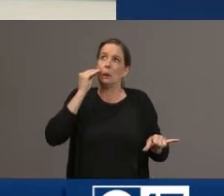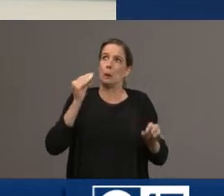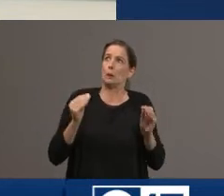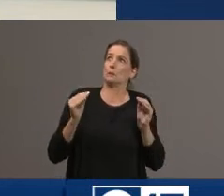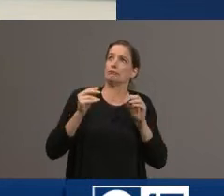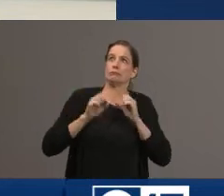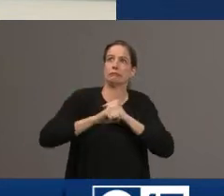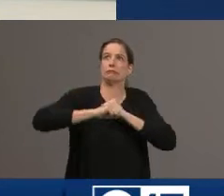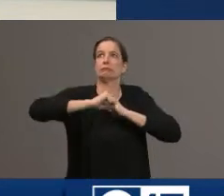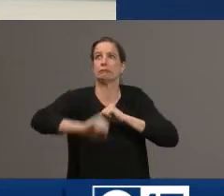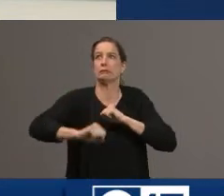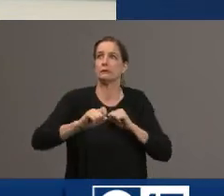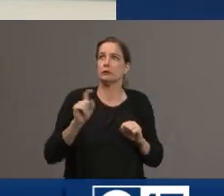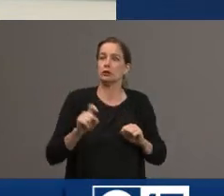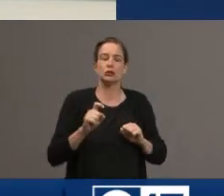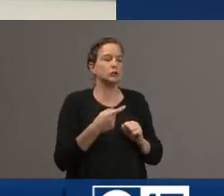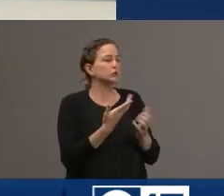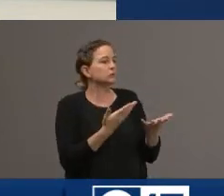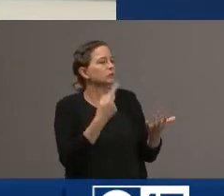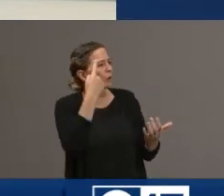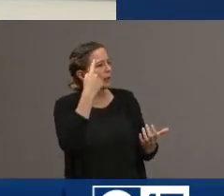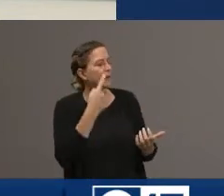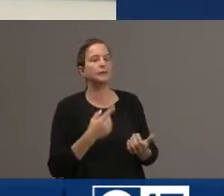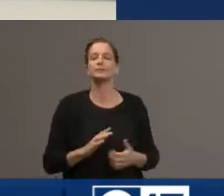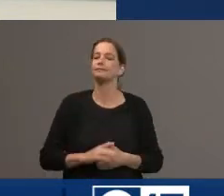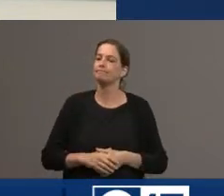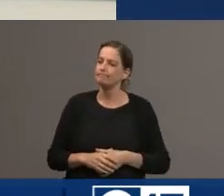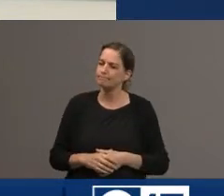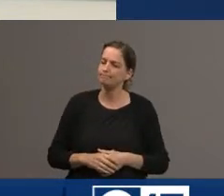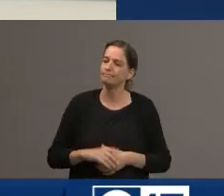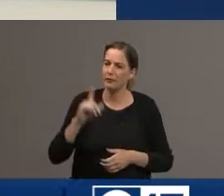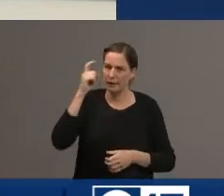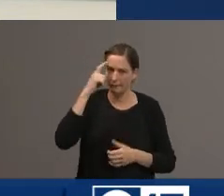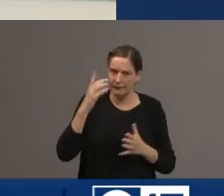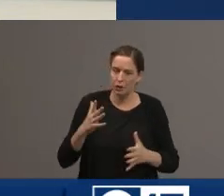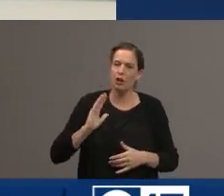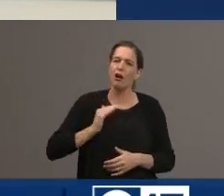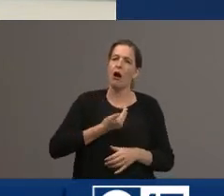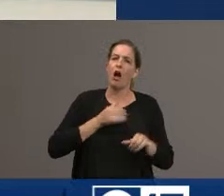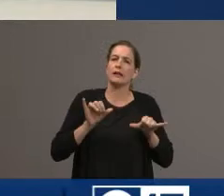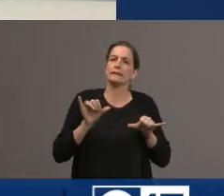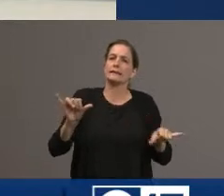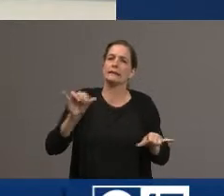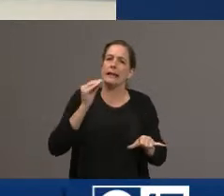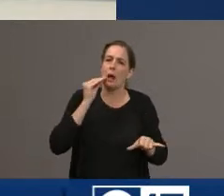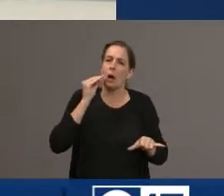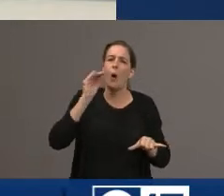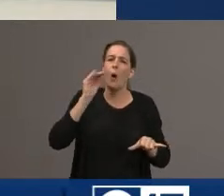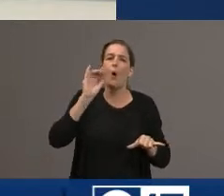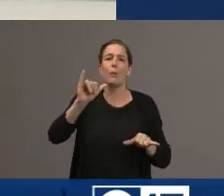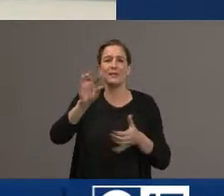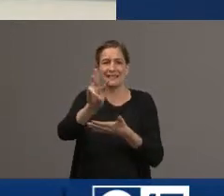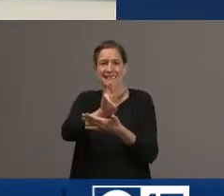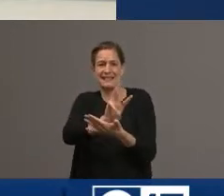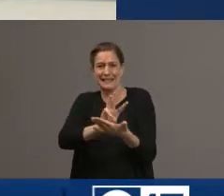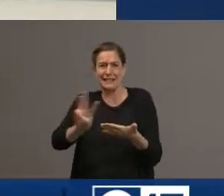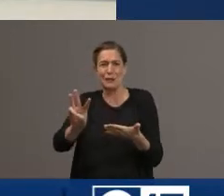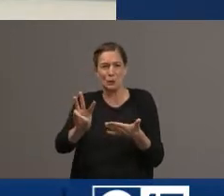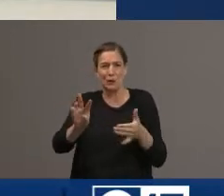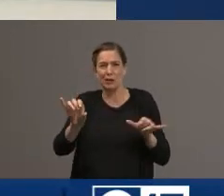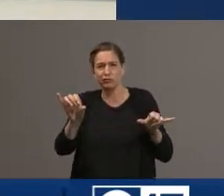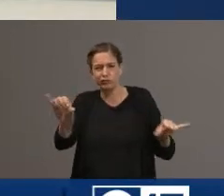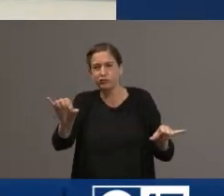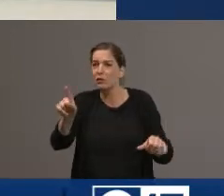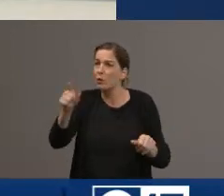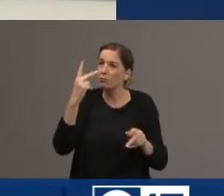our stay-at-home order was in place for 6 weeks. We actually, if you remember, and Arizonans were